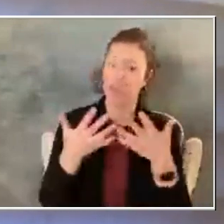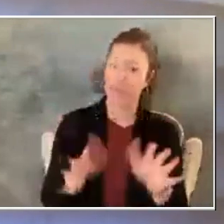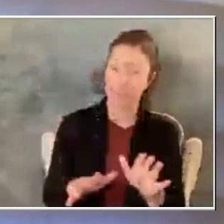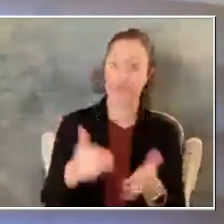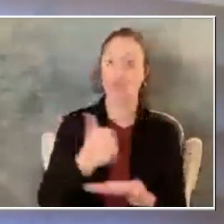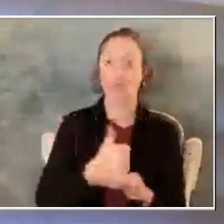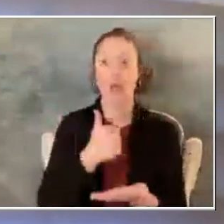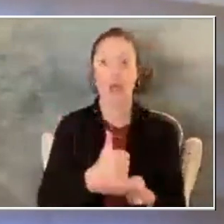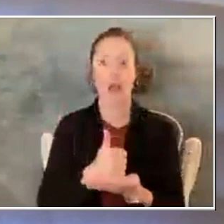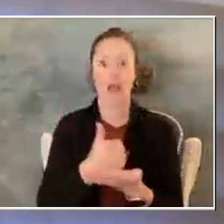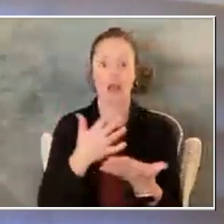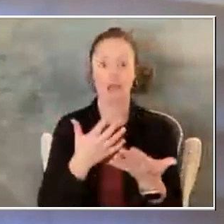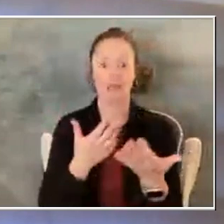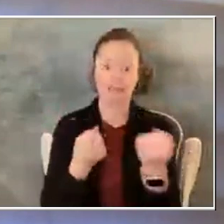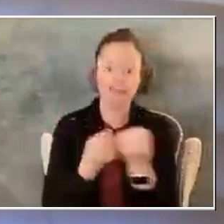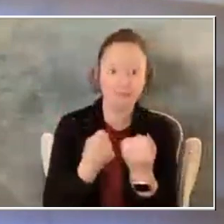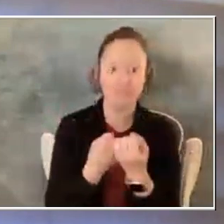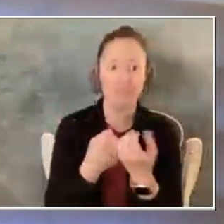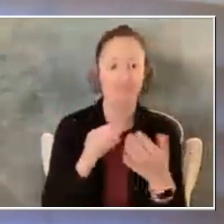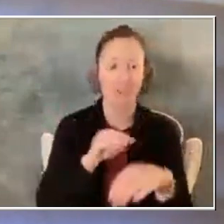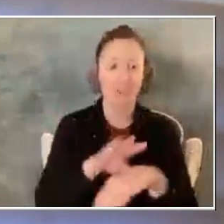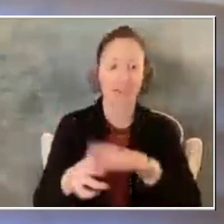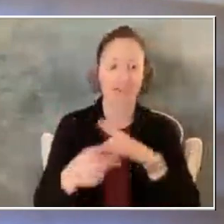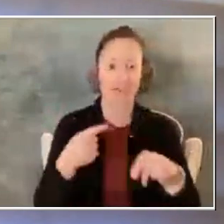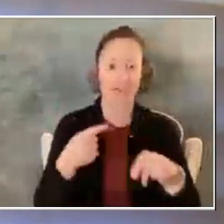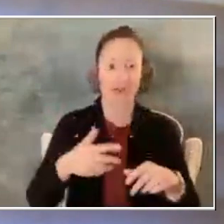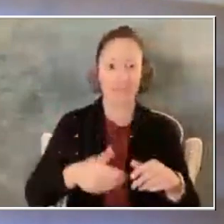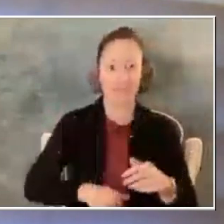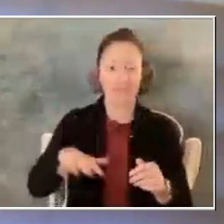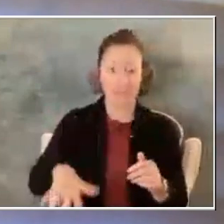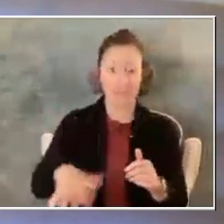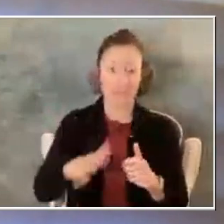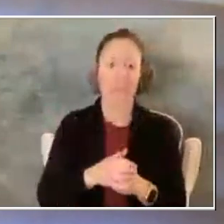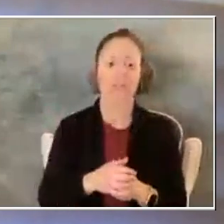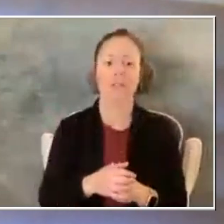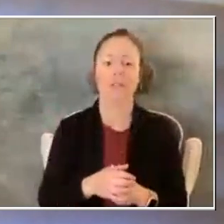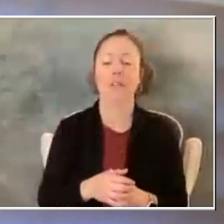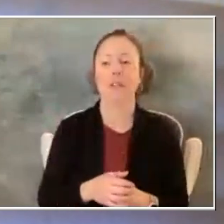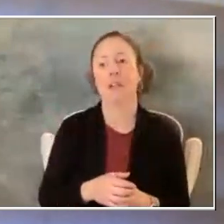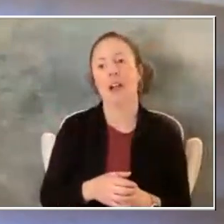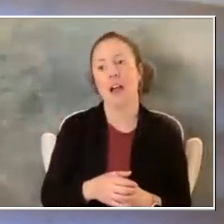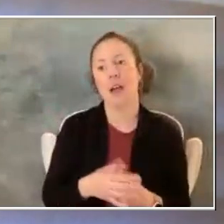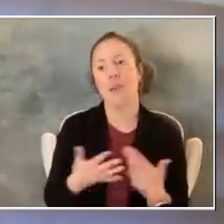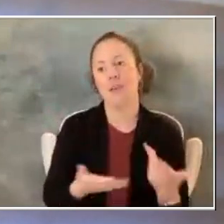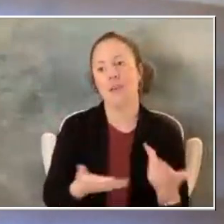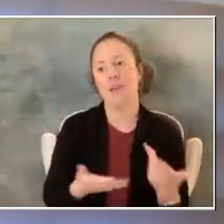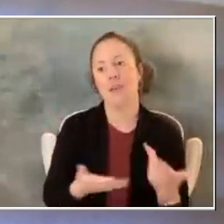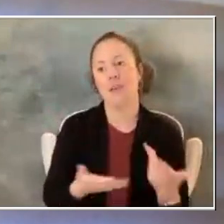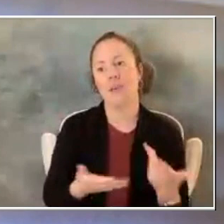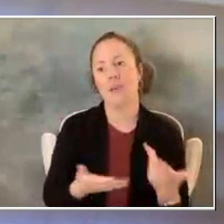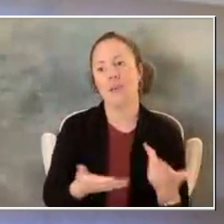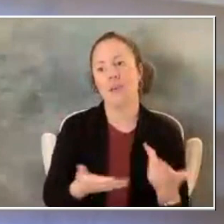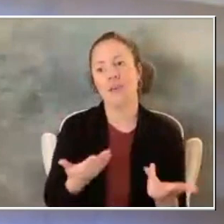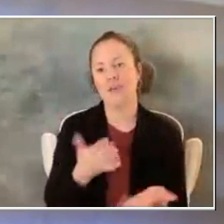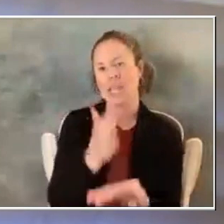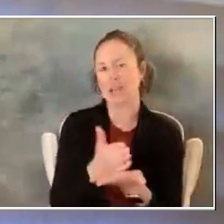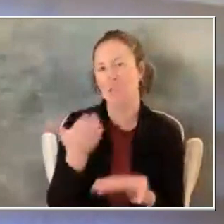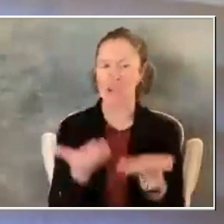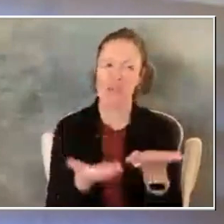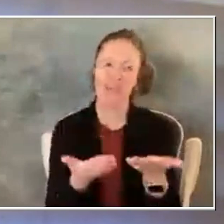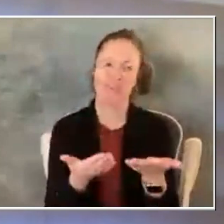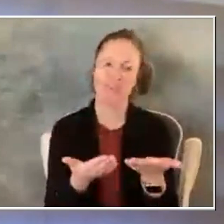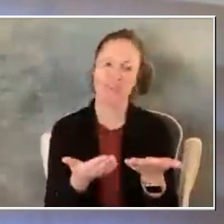compensate for the effects of the hysterectomy. I went off probably 10 years